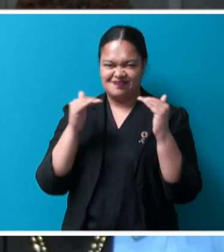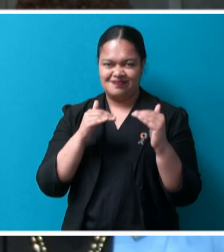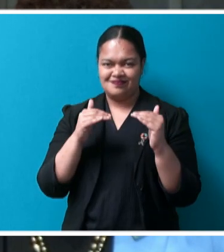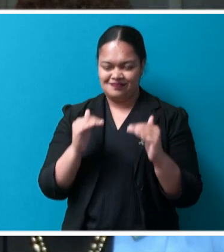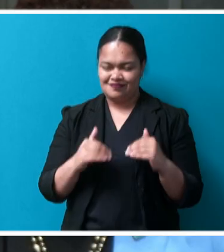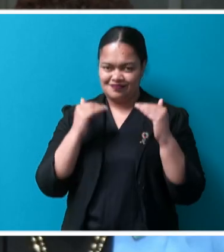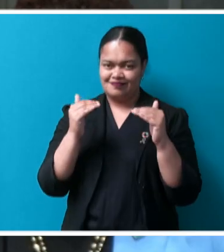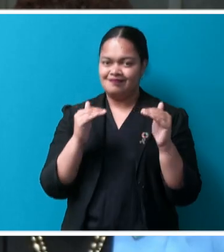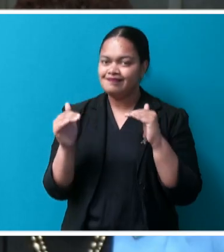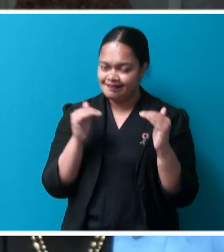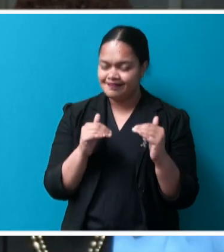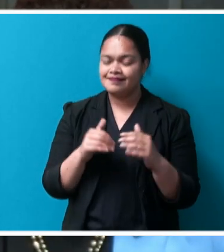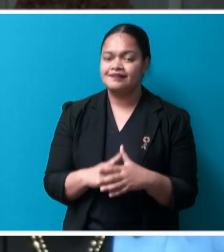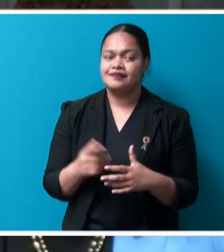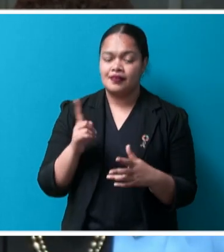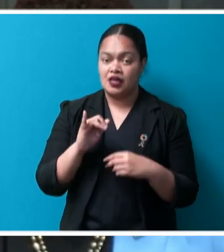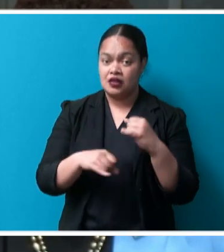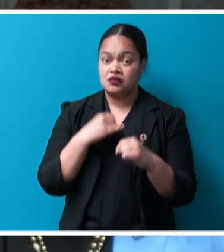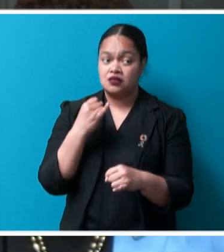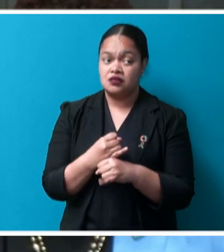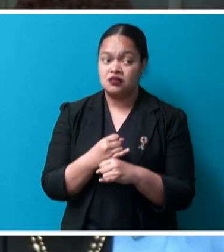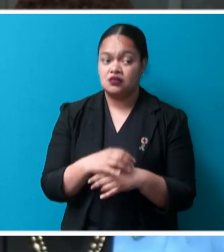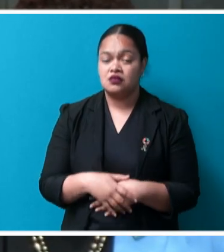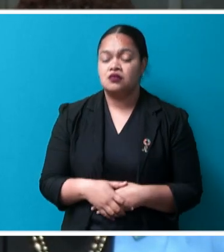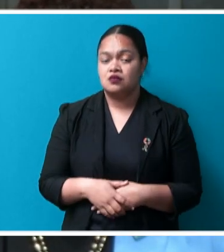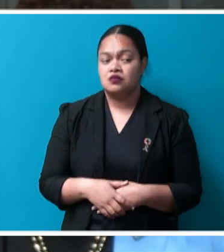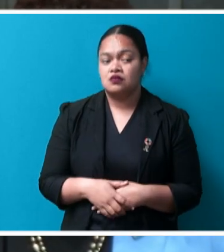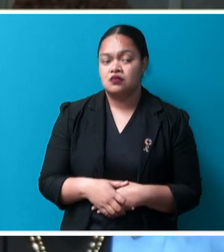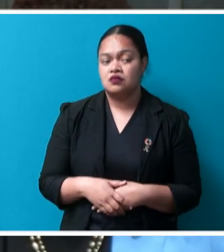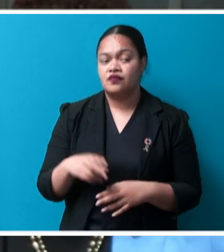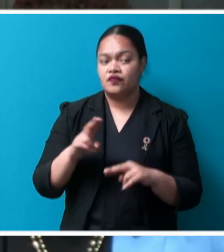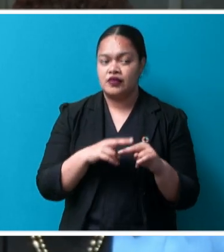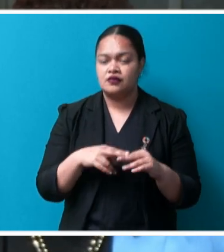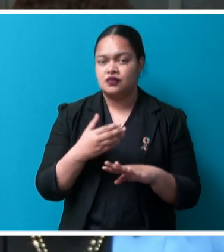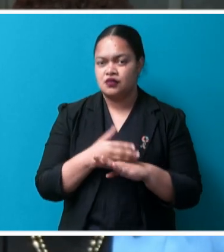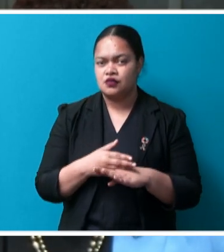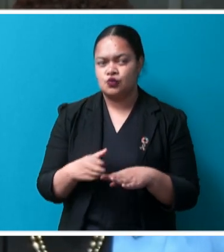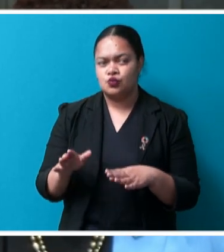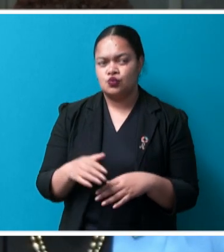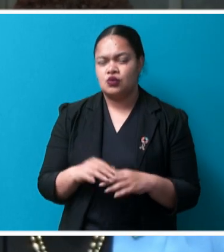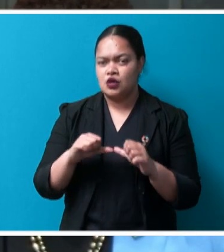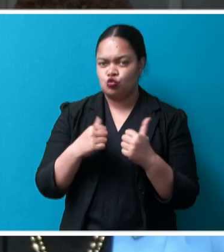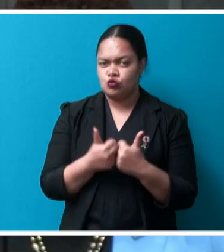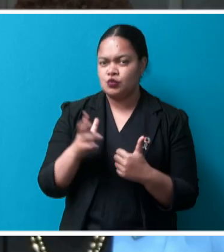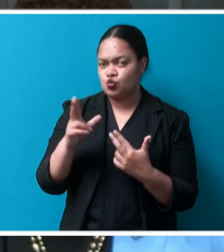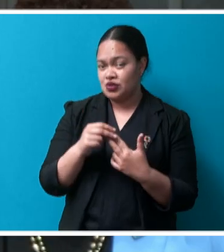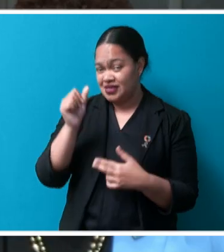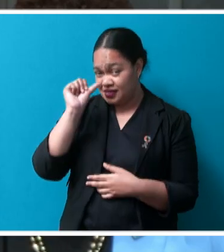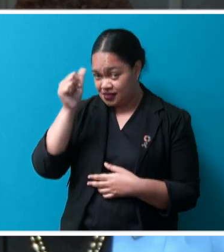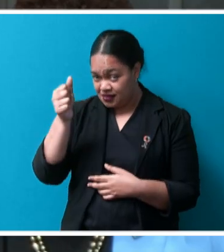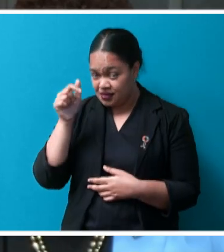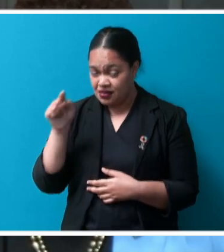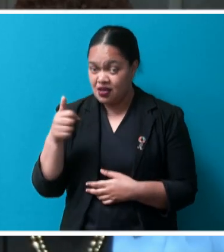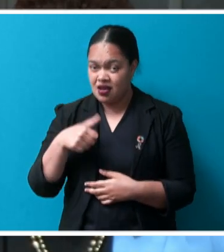ongoing. The international pharmacopoeia integration, Fiji has signed a new pharmacopoeia agreement with India. This